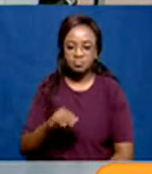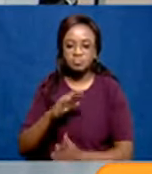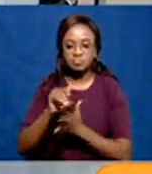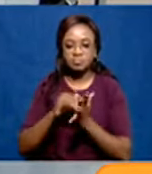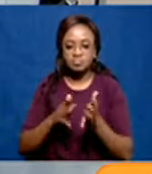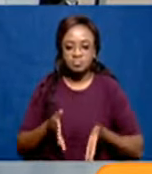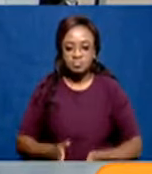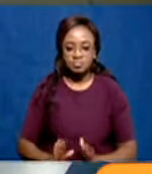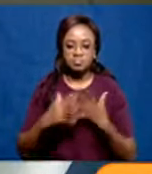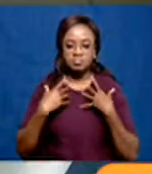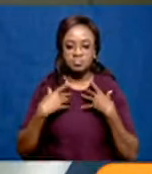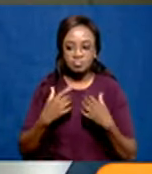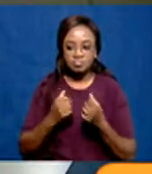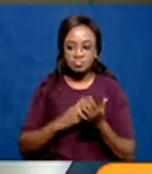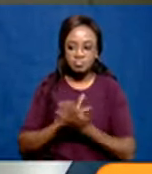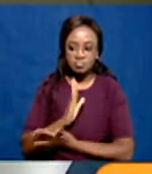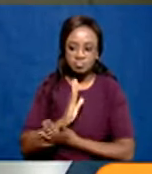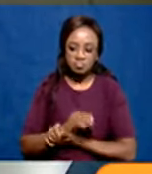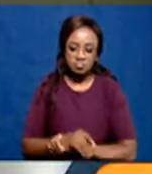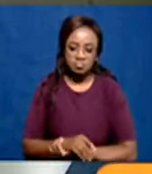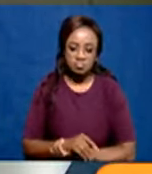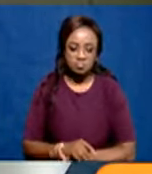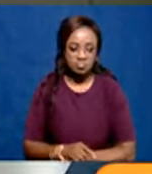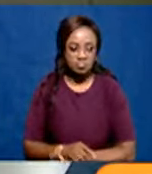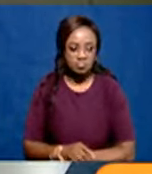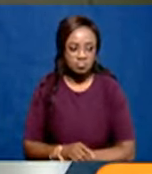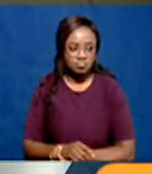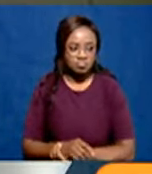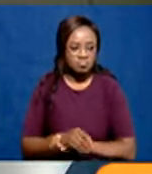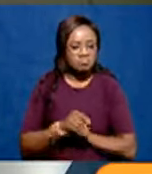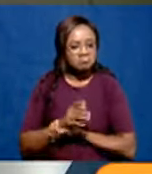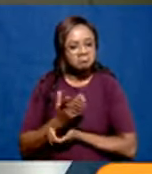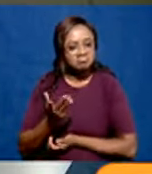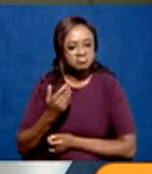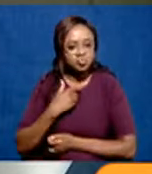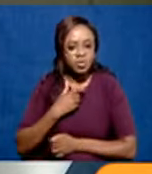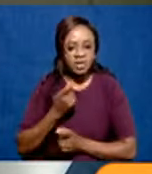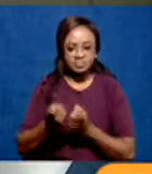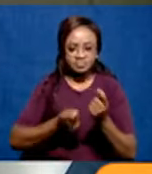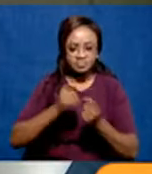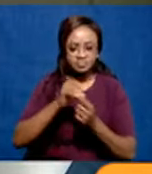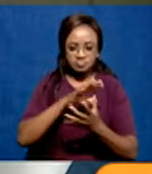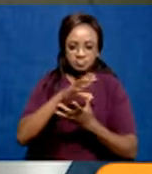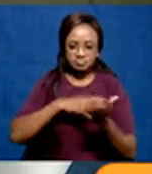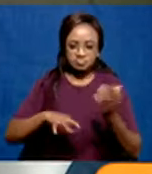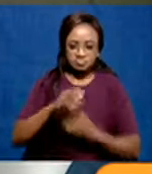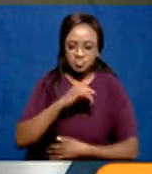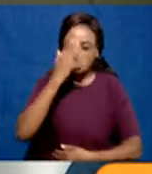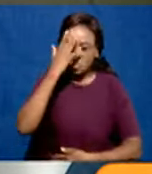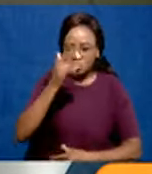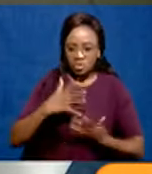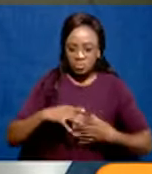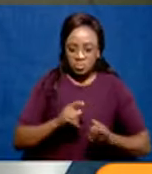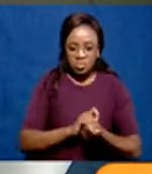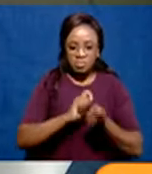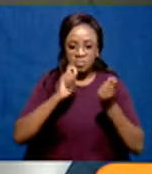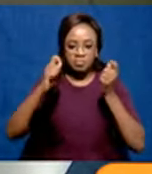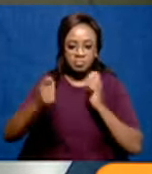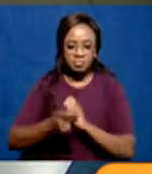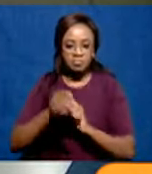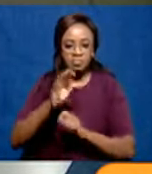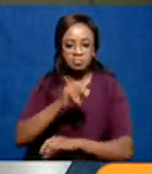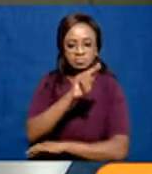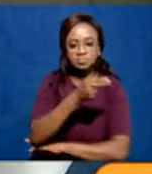time. So, Chair, I'll start with you on this question. There's been a bit of confusion as to why the move from NHIF to SHIF was